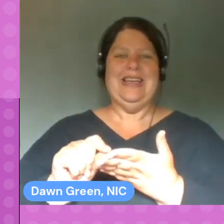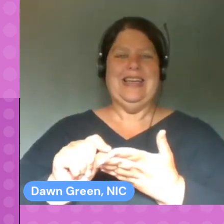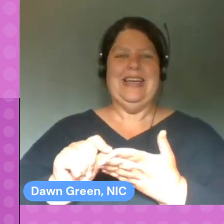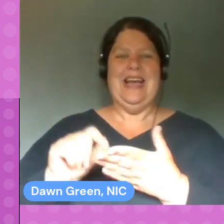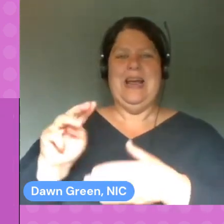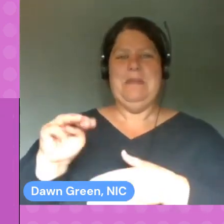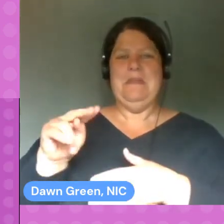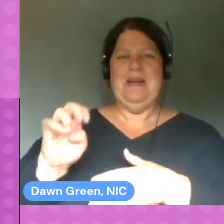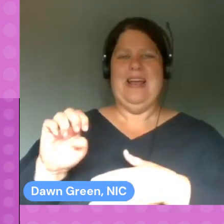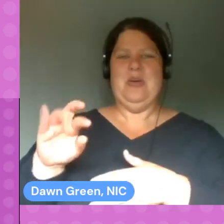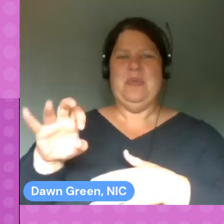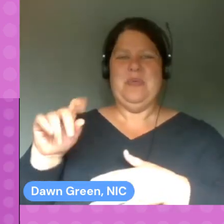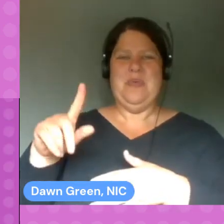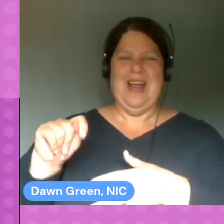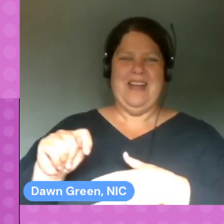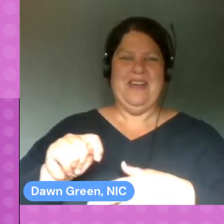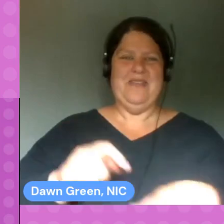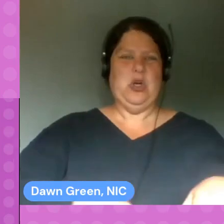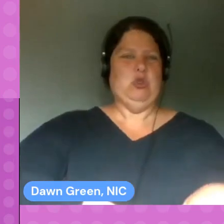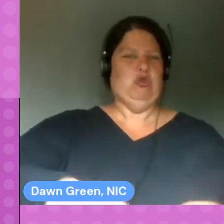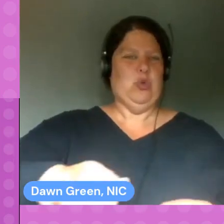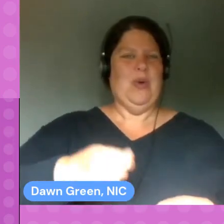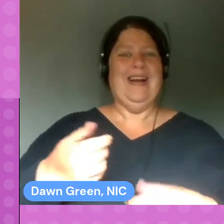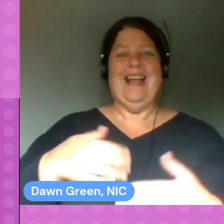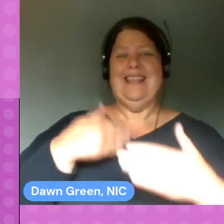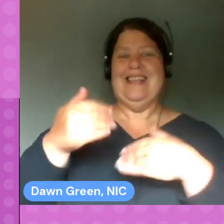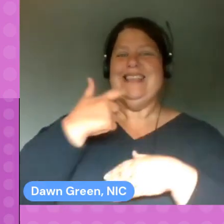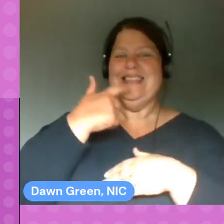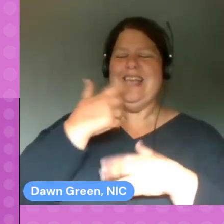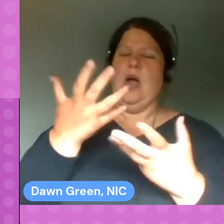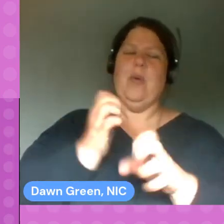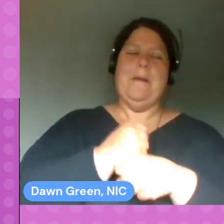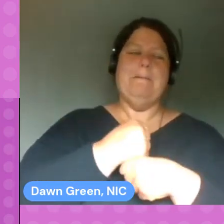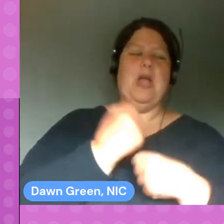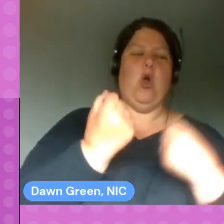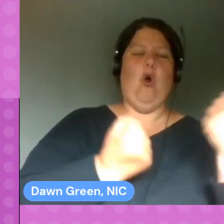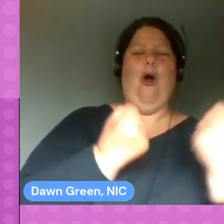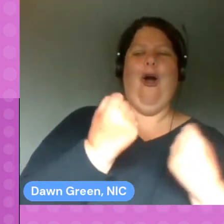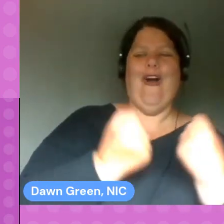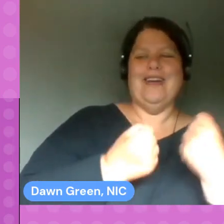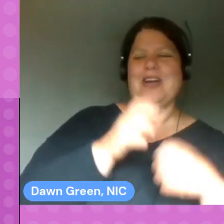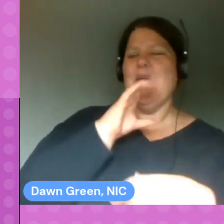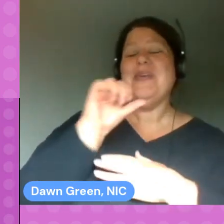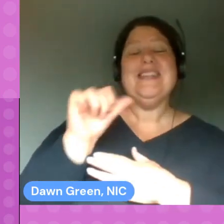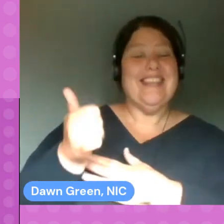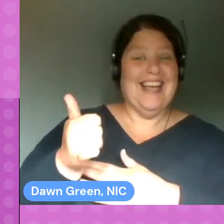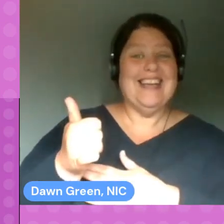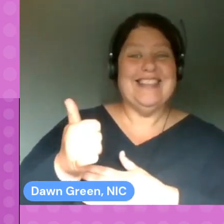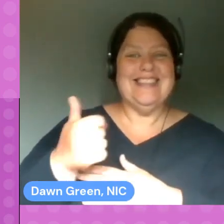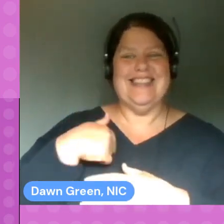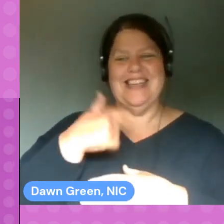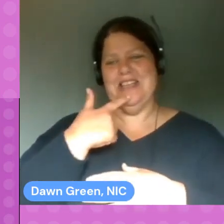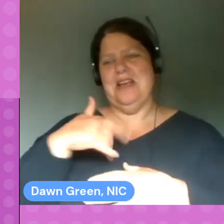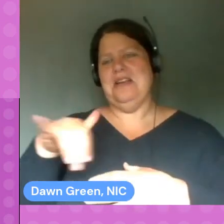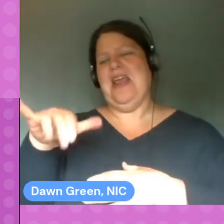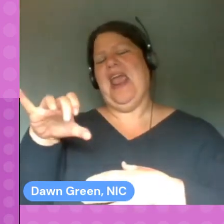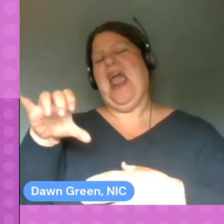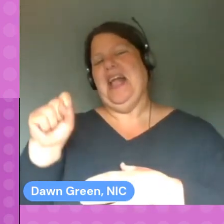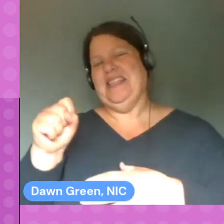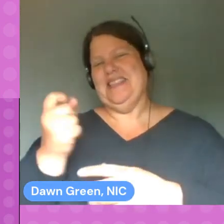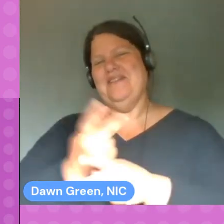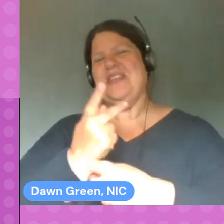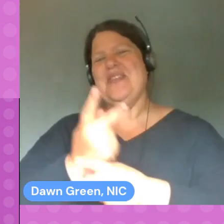next slide, you see that she came to me and she said, I want to make a car. She's 10 years old. And I said, yes, let's figure that